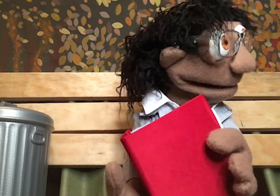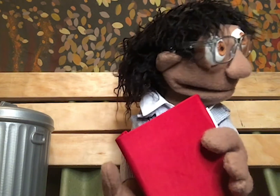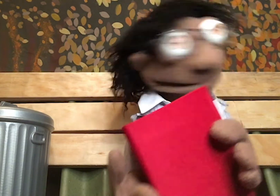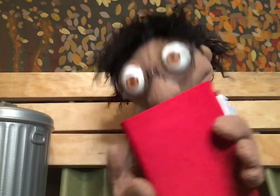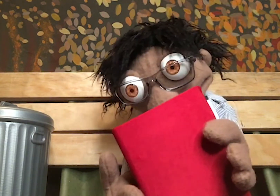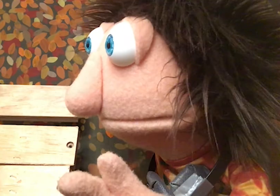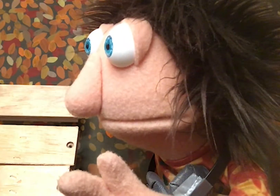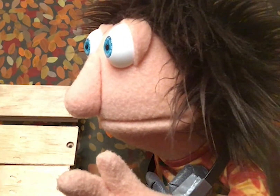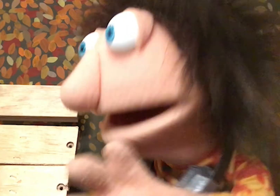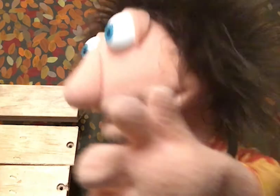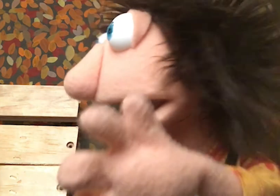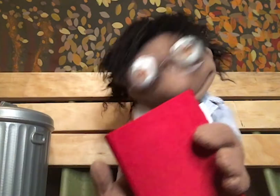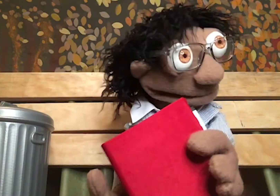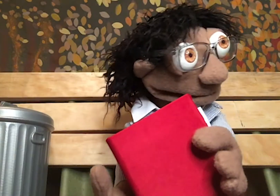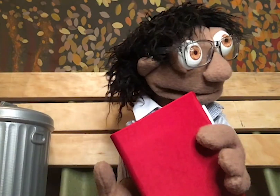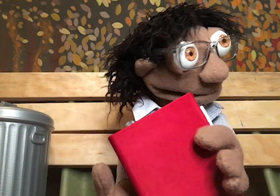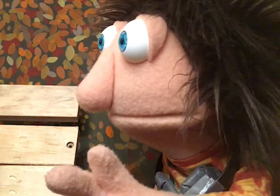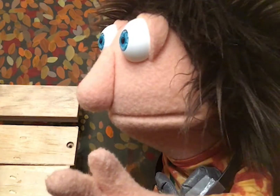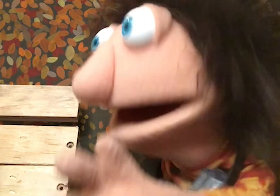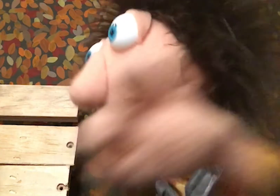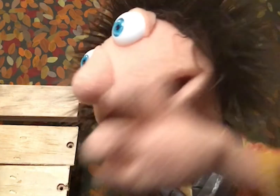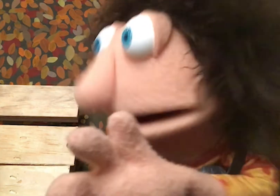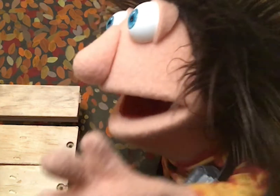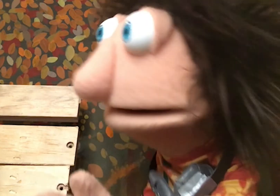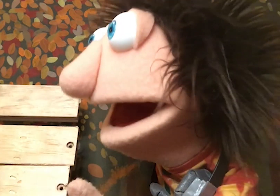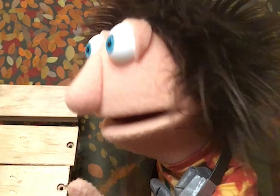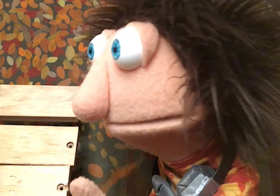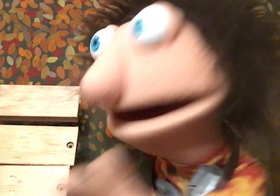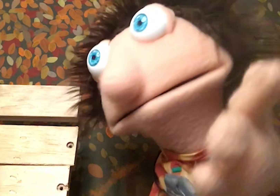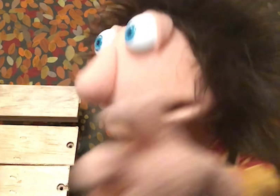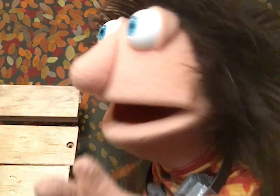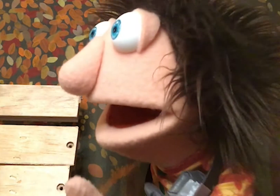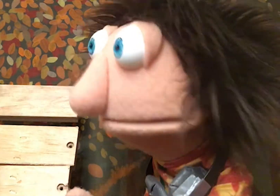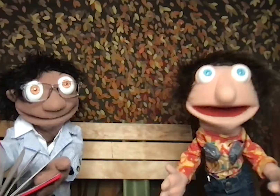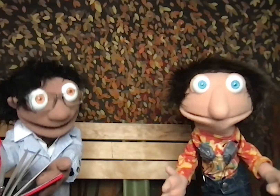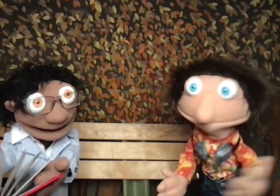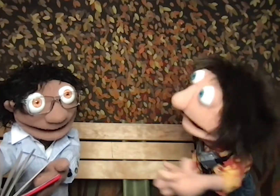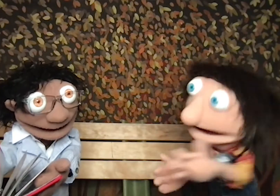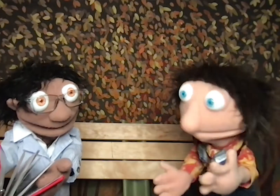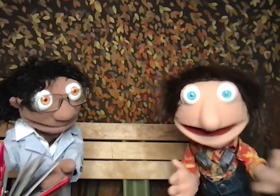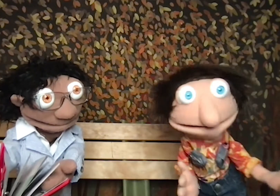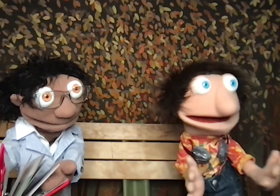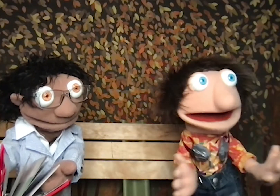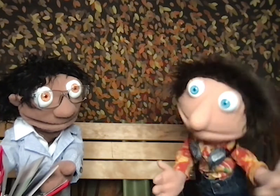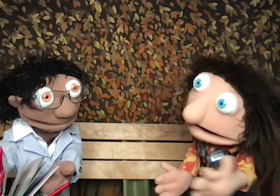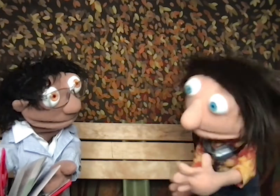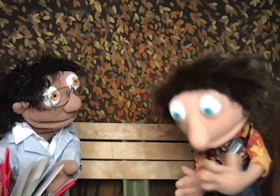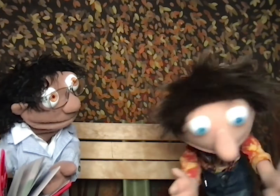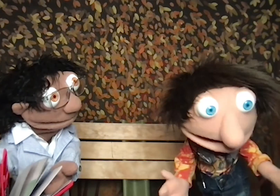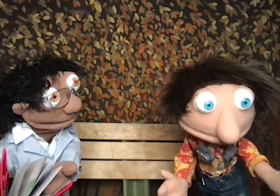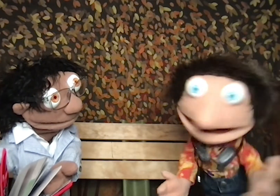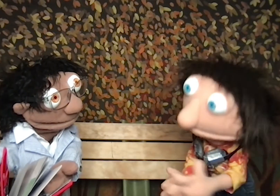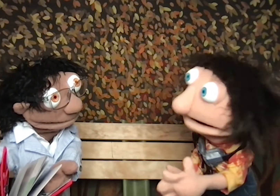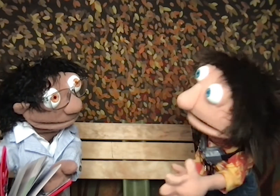here. Fuck him. We can't do shit anymore. Isn't this America? You know, the other they roll up on me sweating me